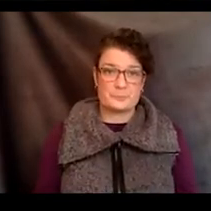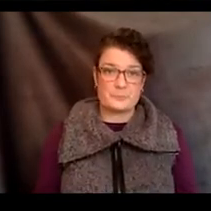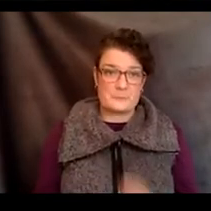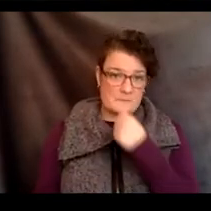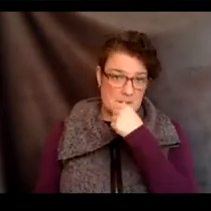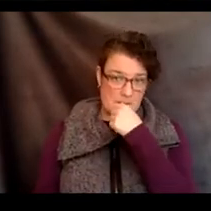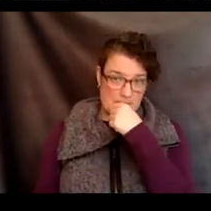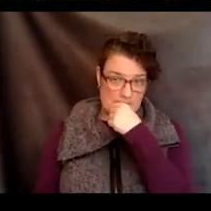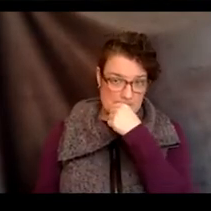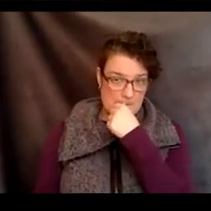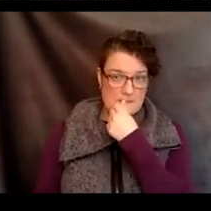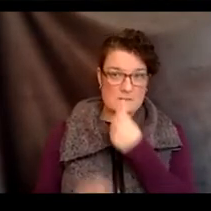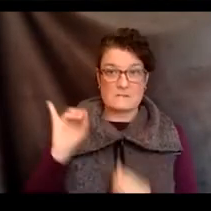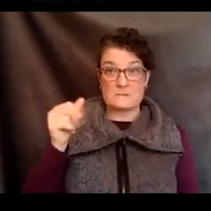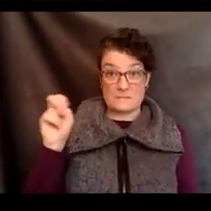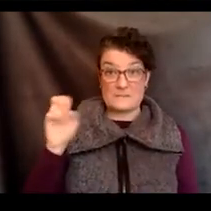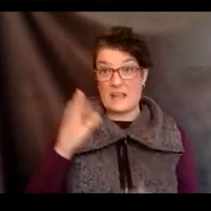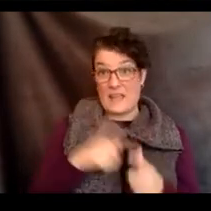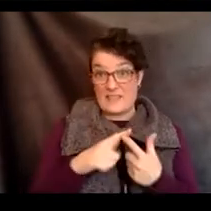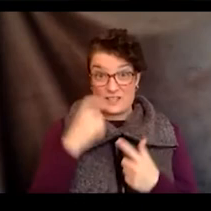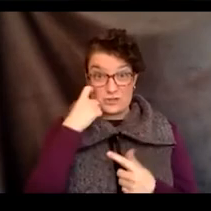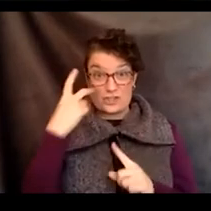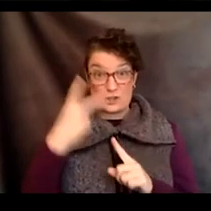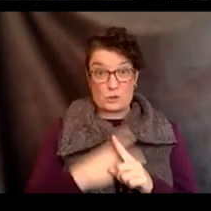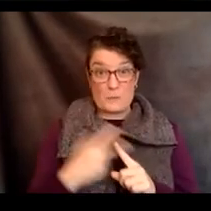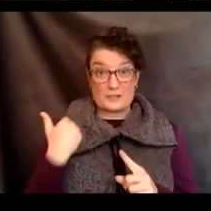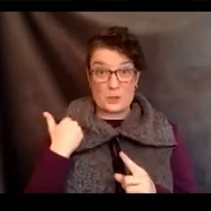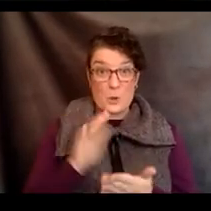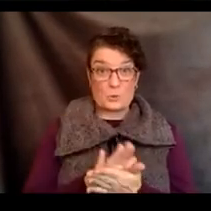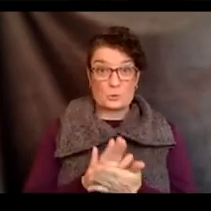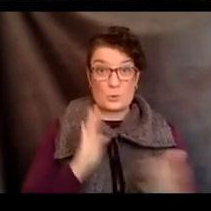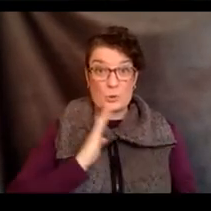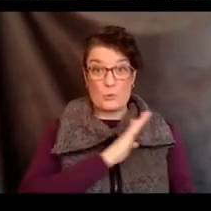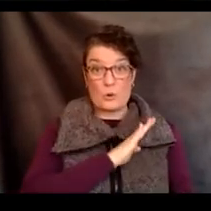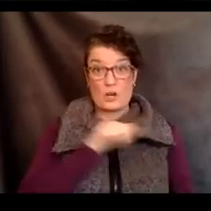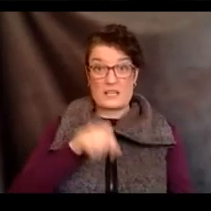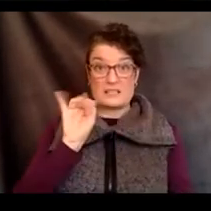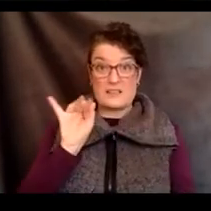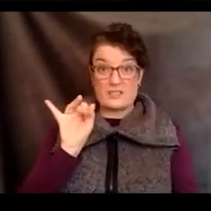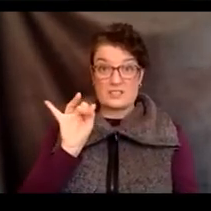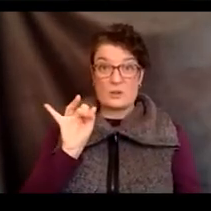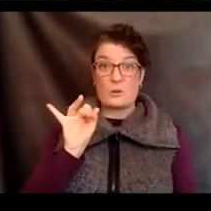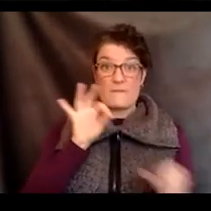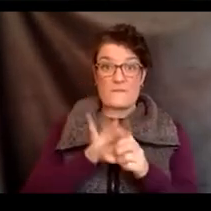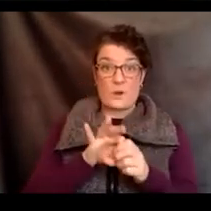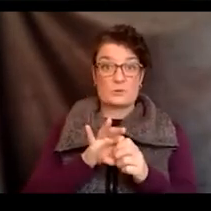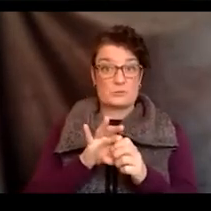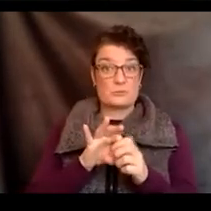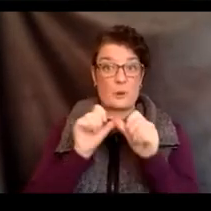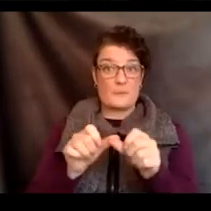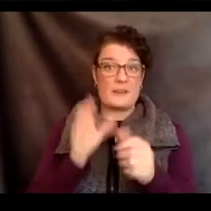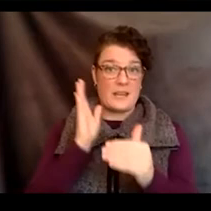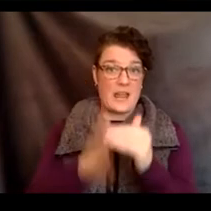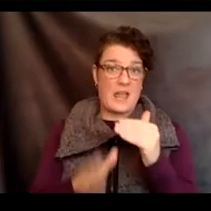yeah. Yeah. Well, and then, so just 2 months ago, the school board, the San Francisco school board, voted to permanently end Lowell's